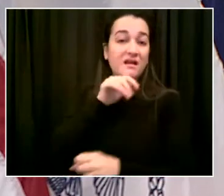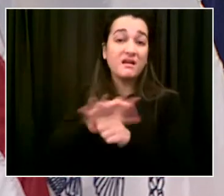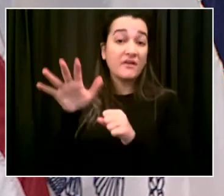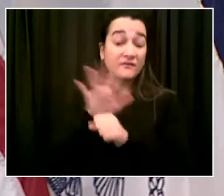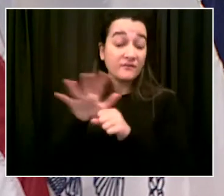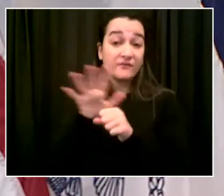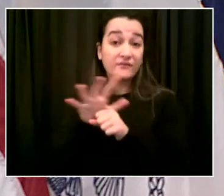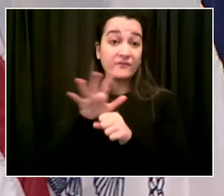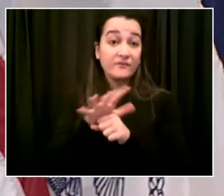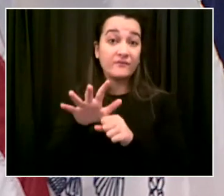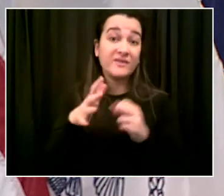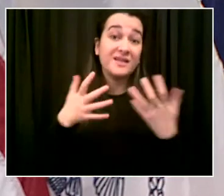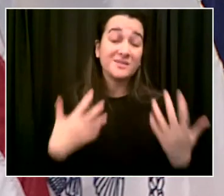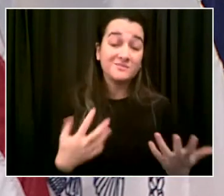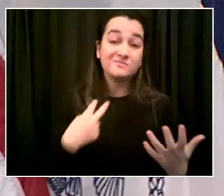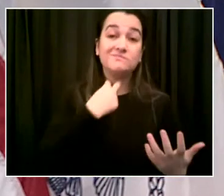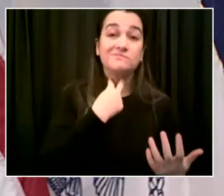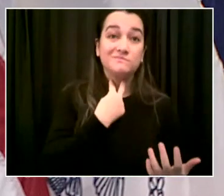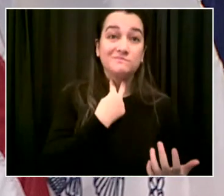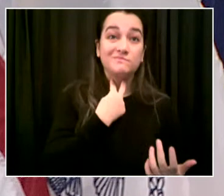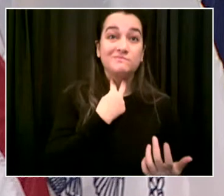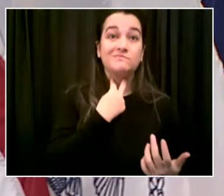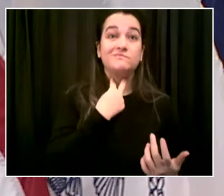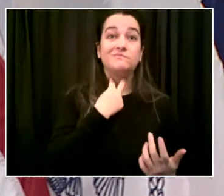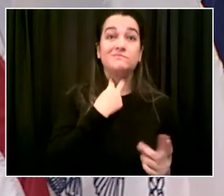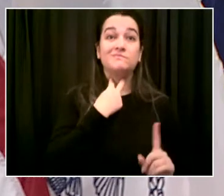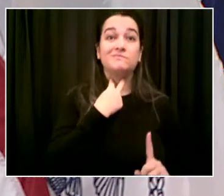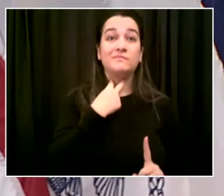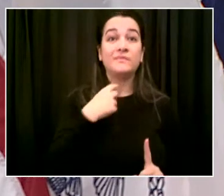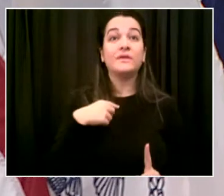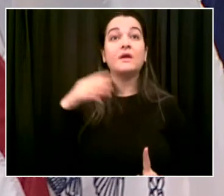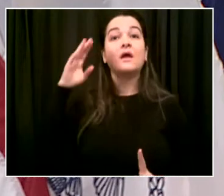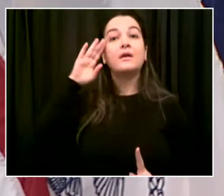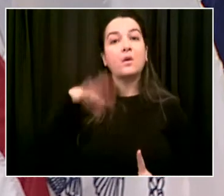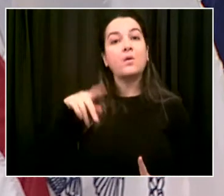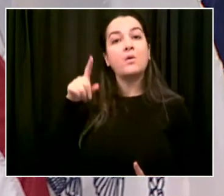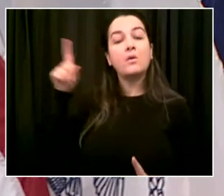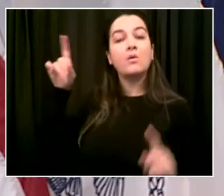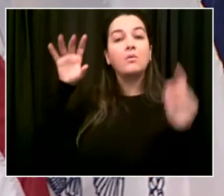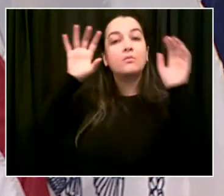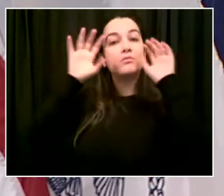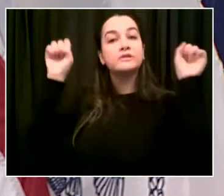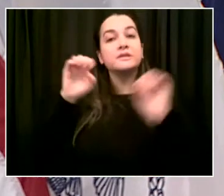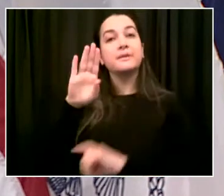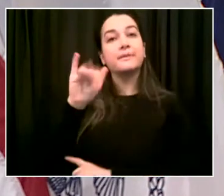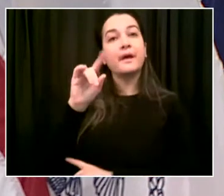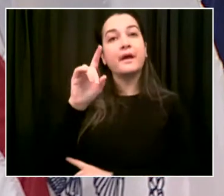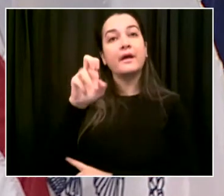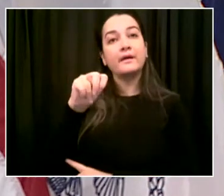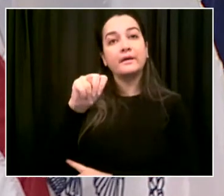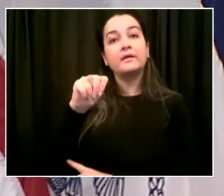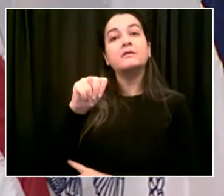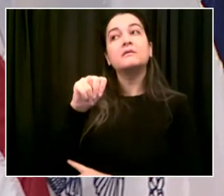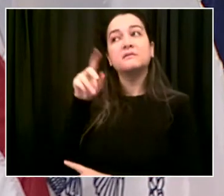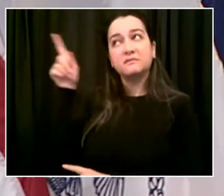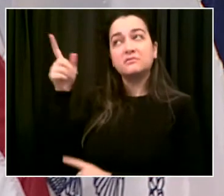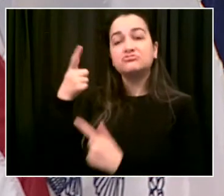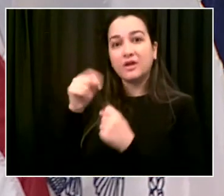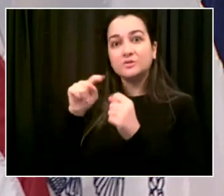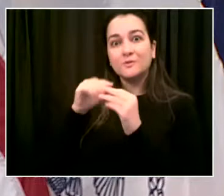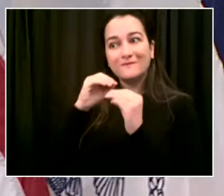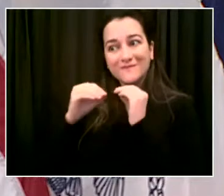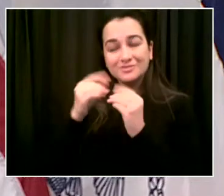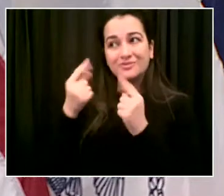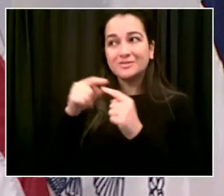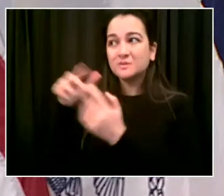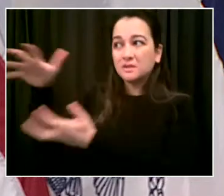state government to give us the freedom to vaccinate, tell us we can use those second doses so we can reach a lot more of those seniors like Marcia. We can